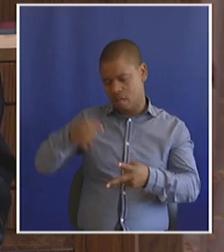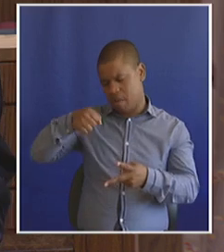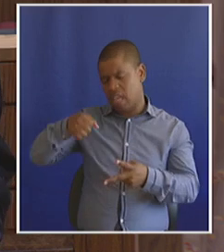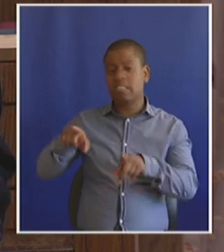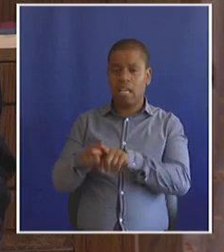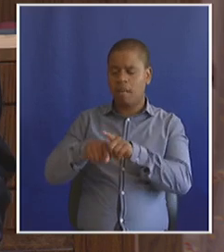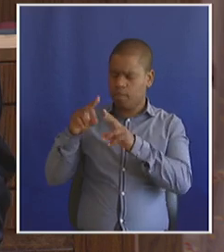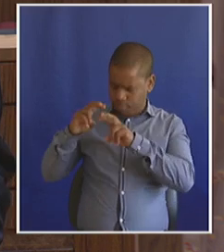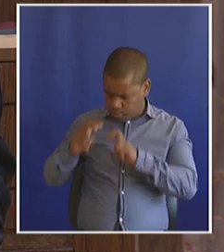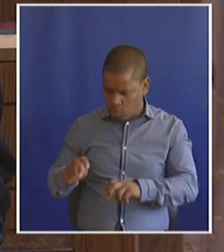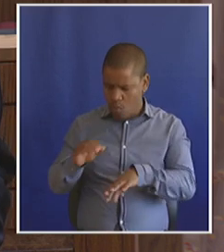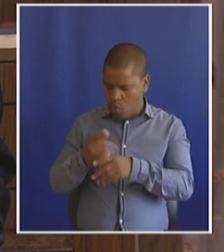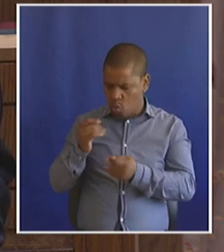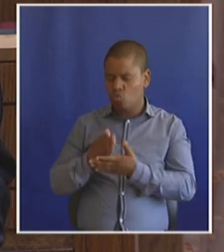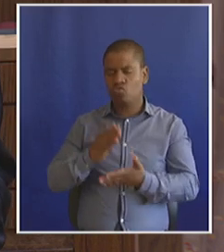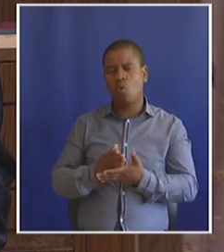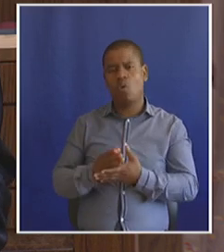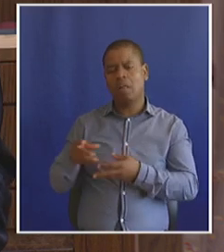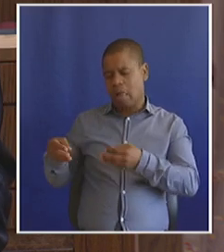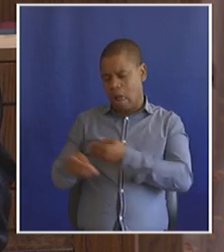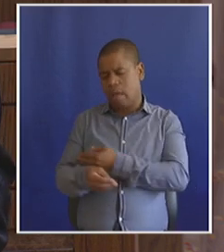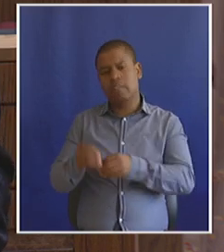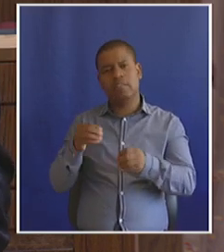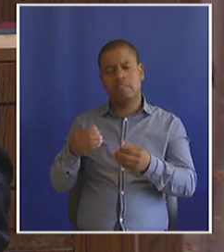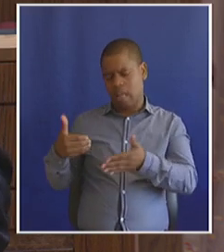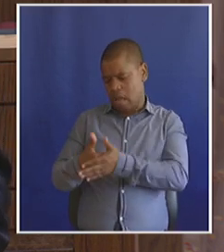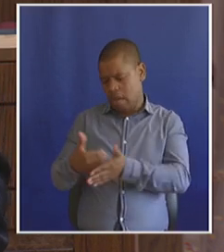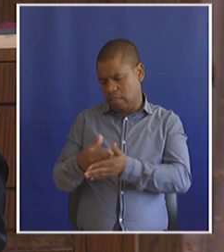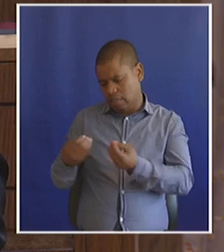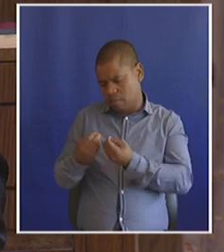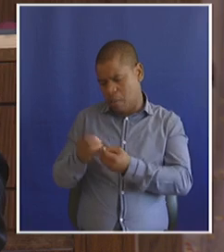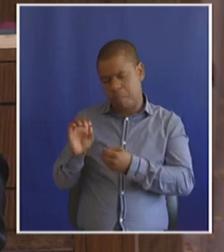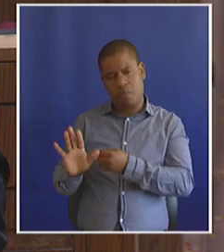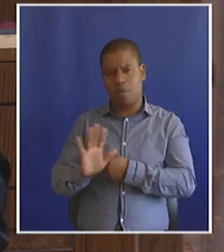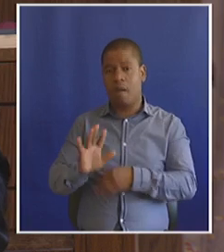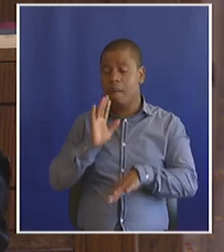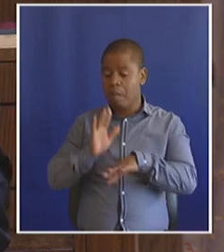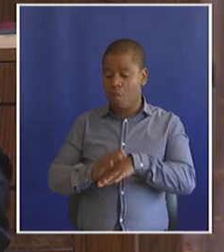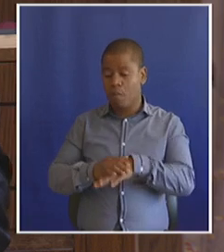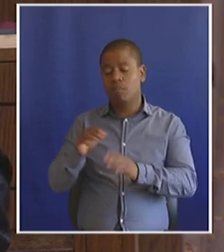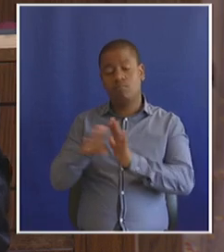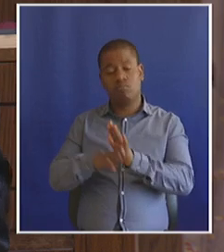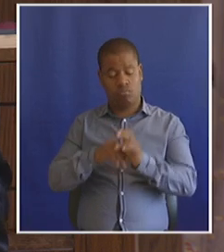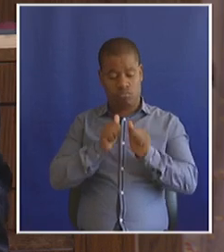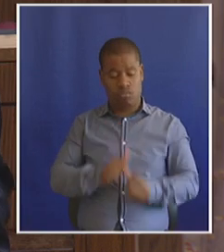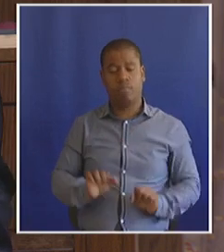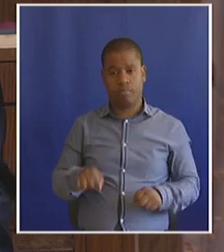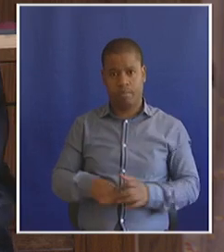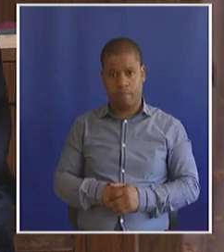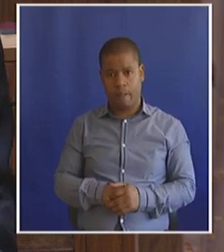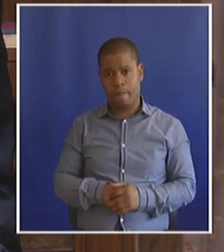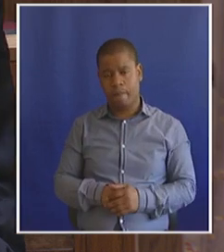strongly focuses on management's involvement to ensure adherence and full compliance to security principles and procedures. This